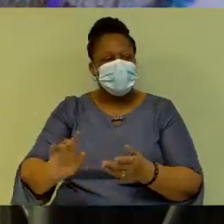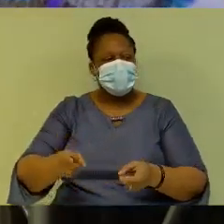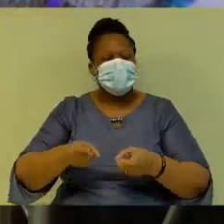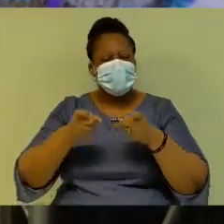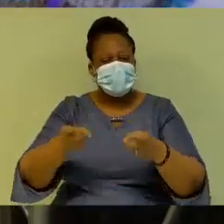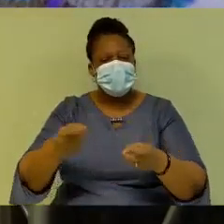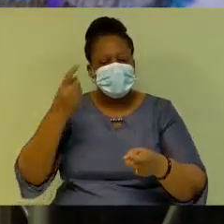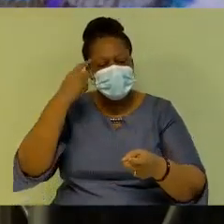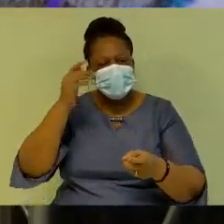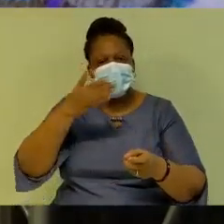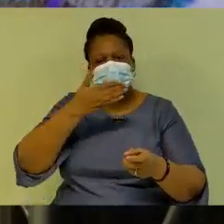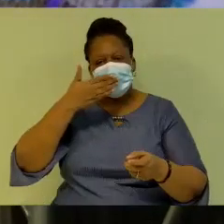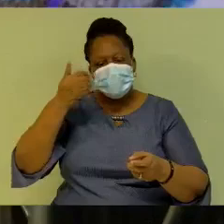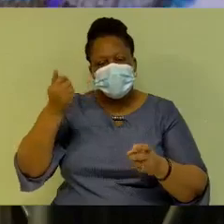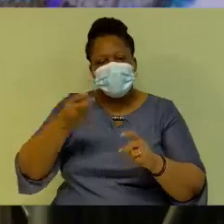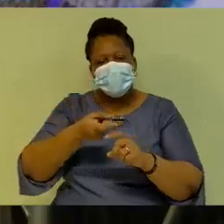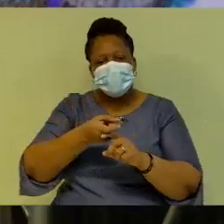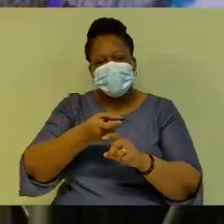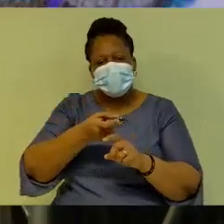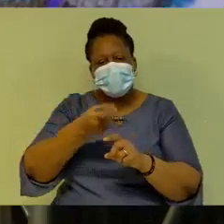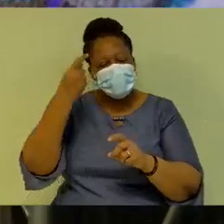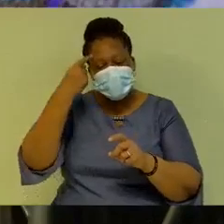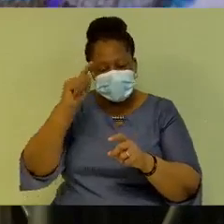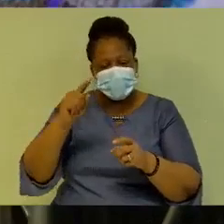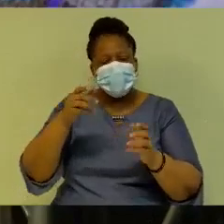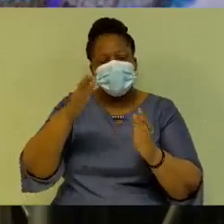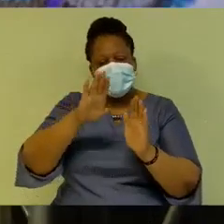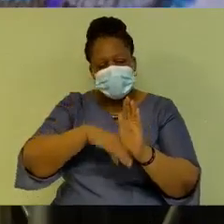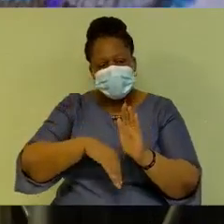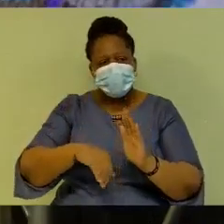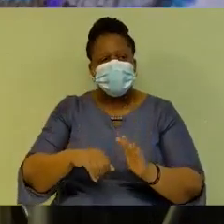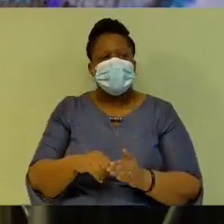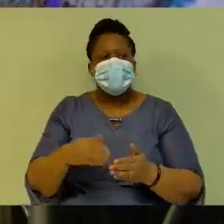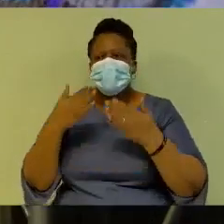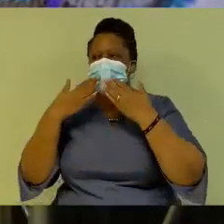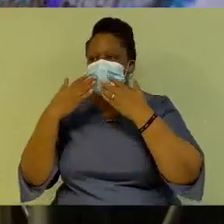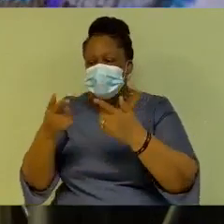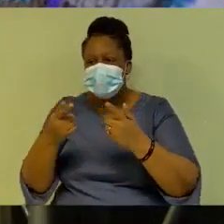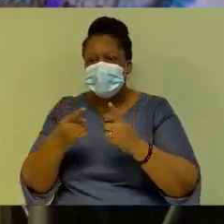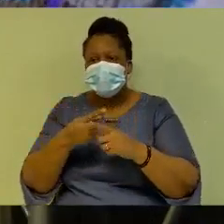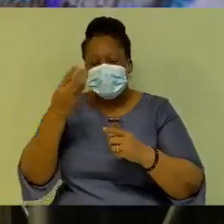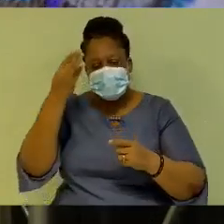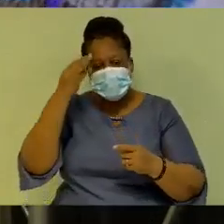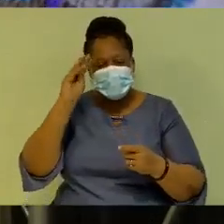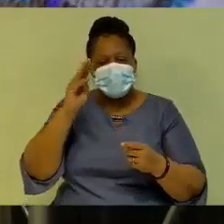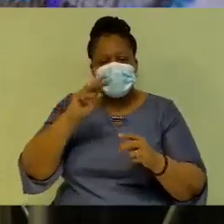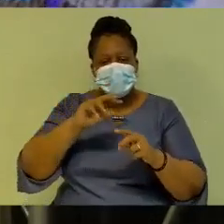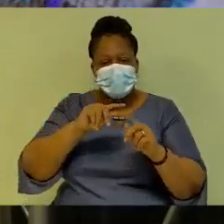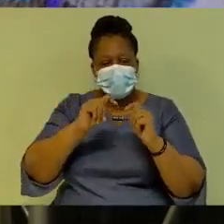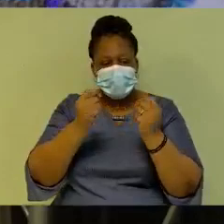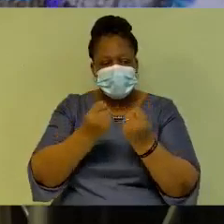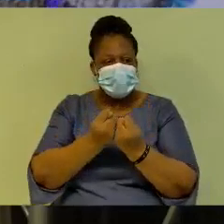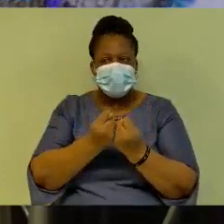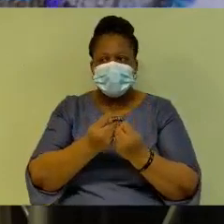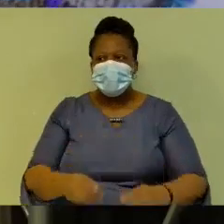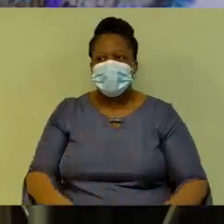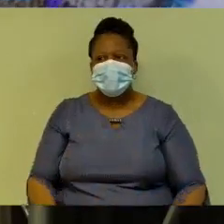Less. Thank you very much on behalf of the Ministry of Health and the Government of St. Kitts and Nevis. Thank you, sir. And I